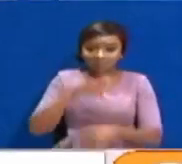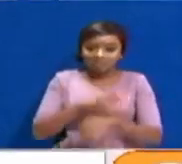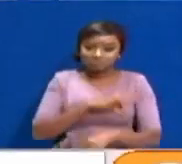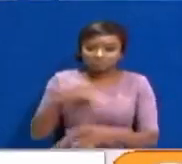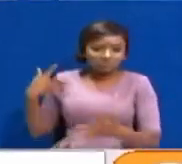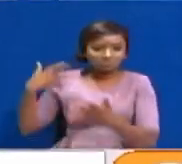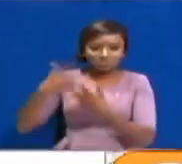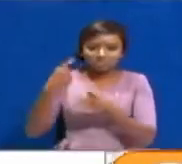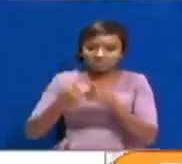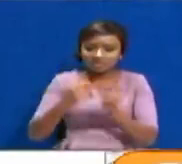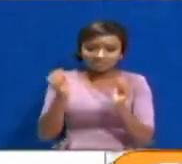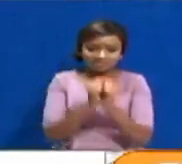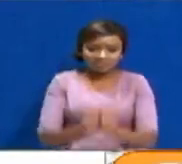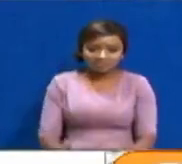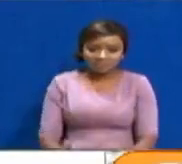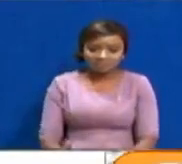years.